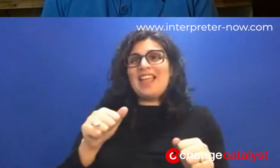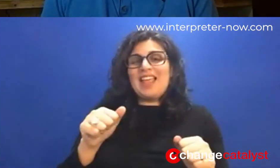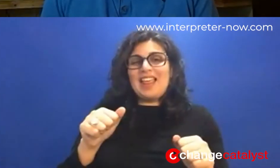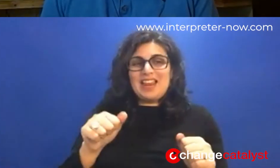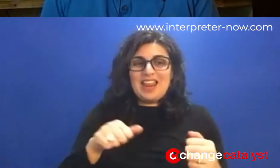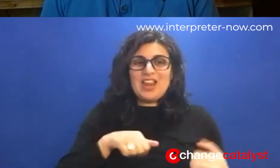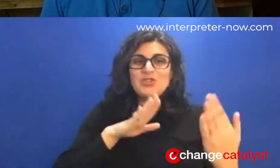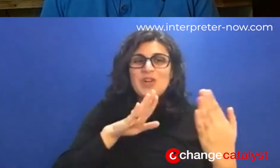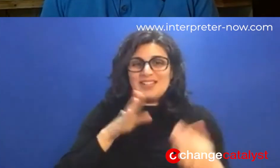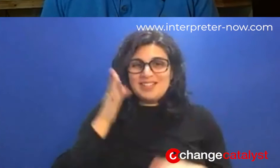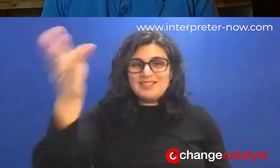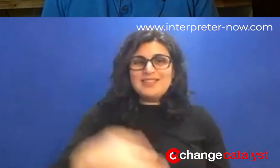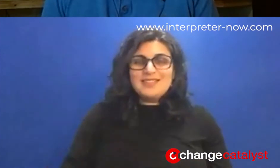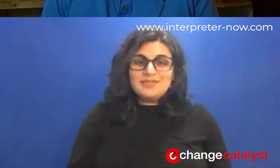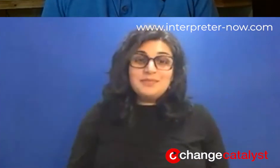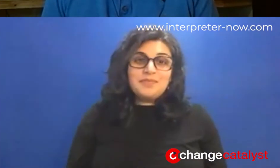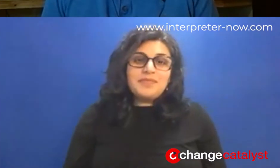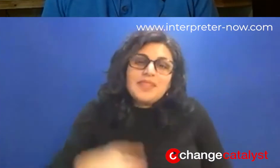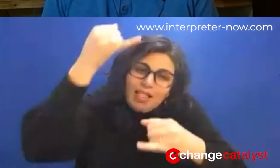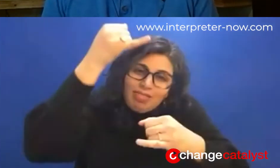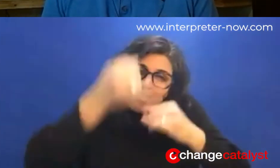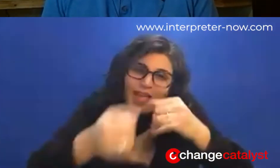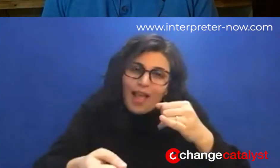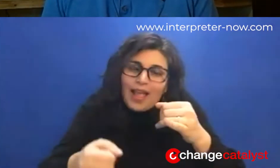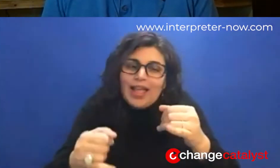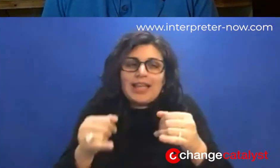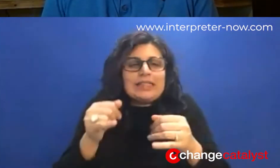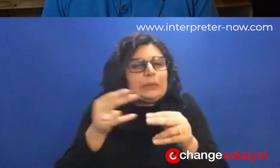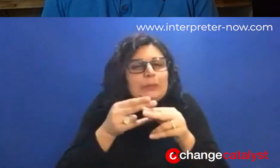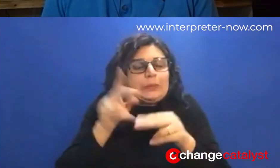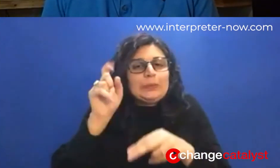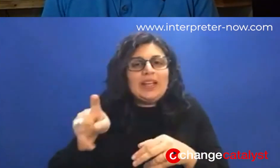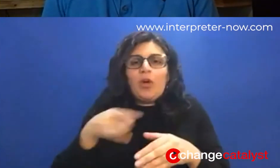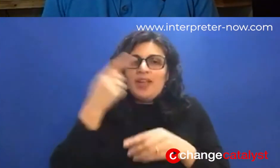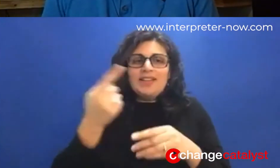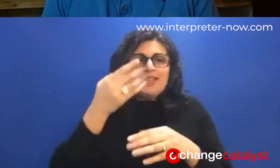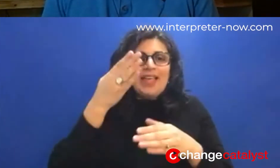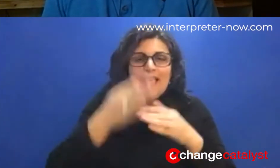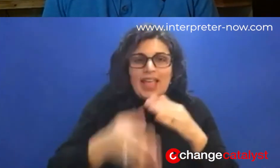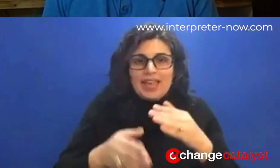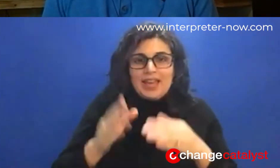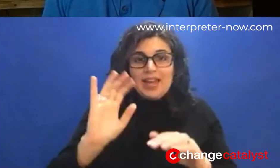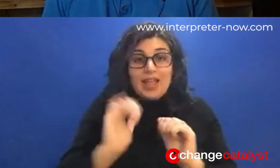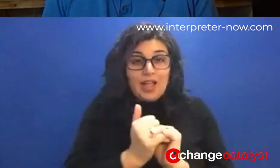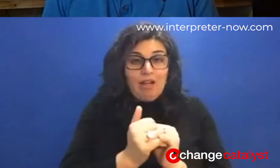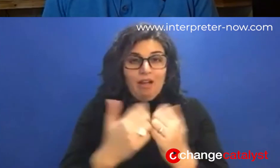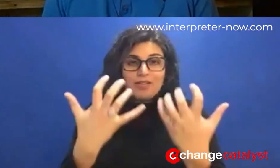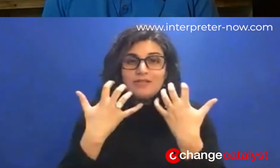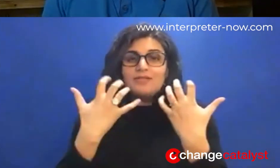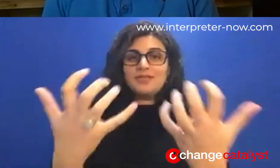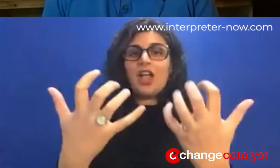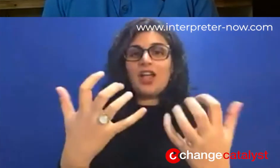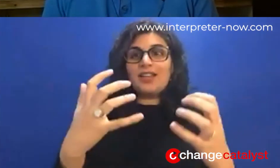future. One last kind of very quick question. I always end by asking our audience to commit to taking action.